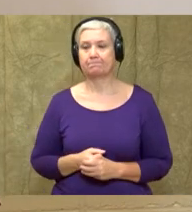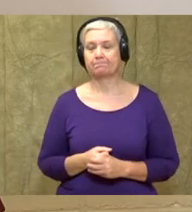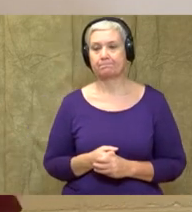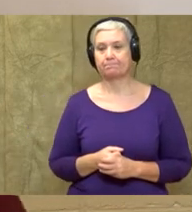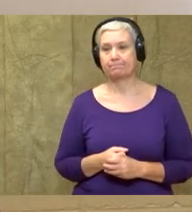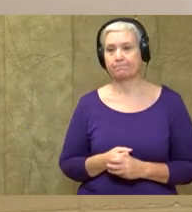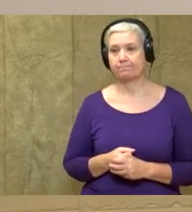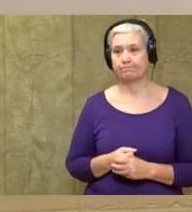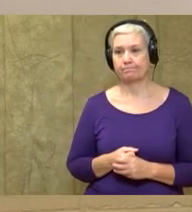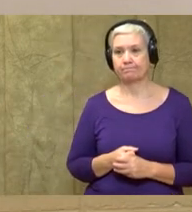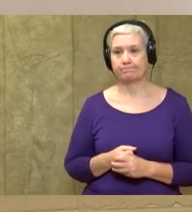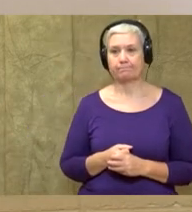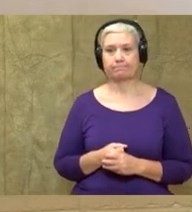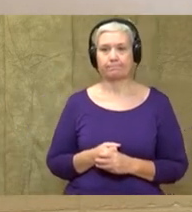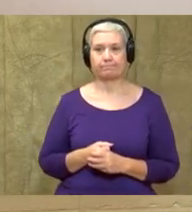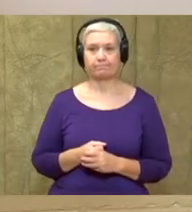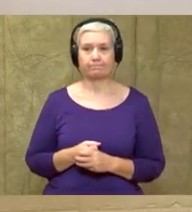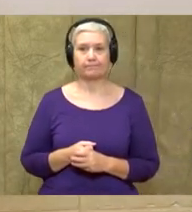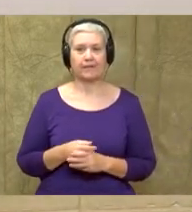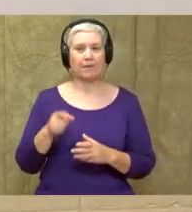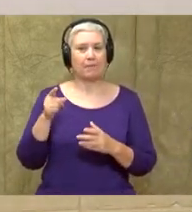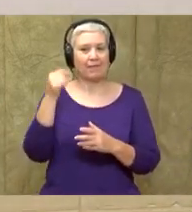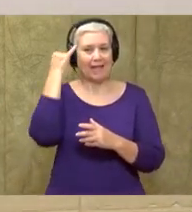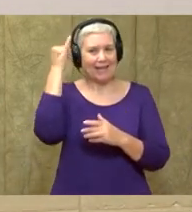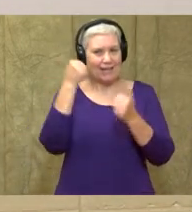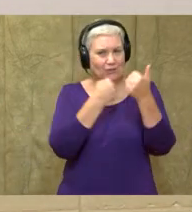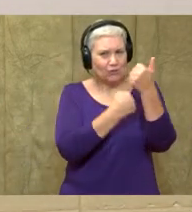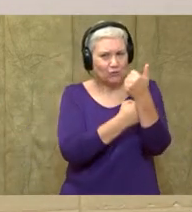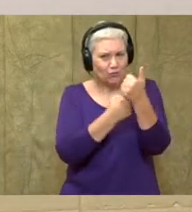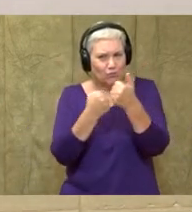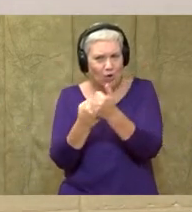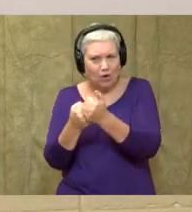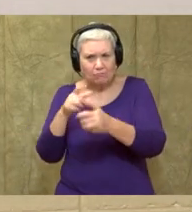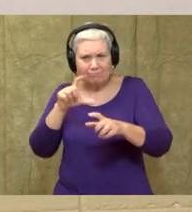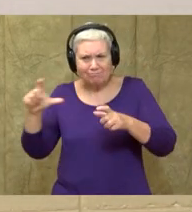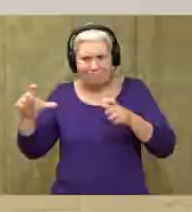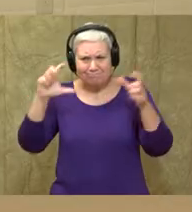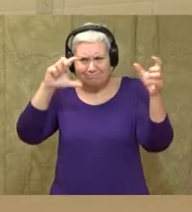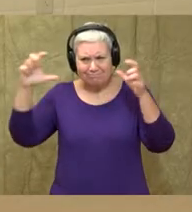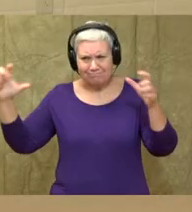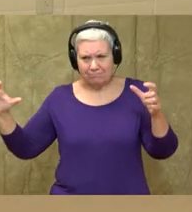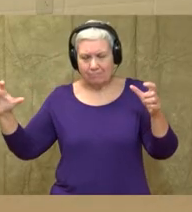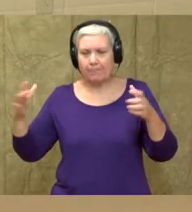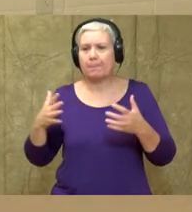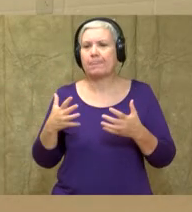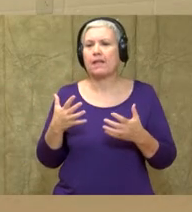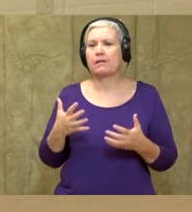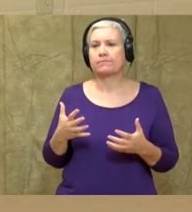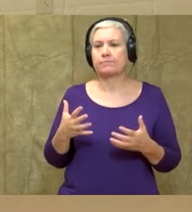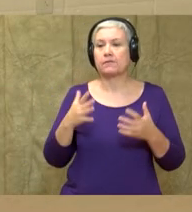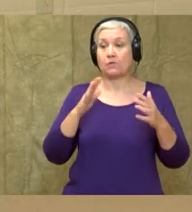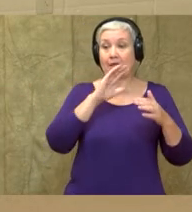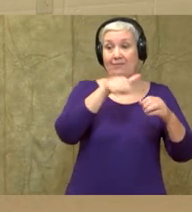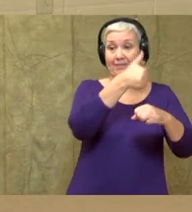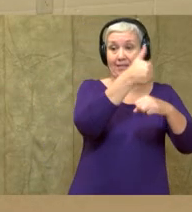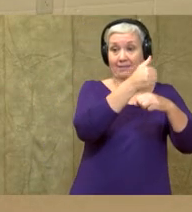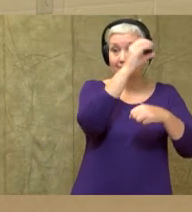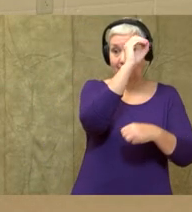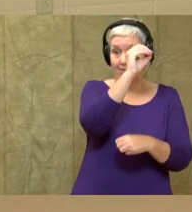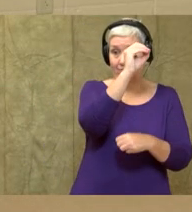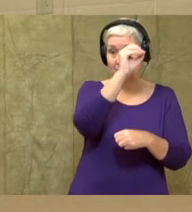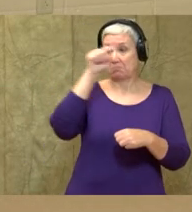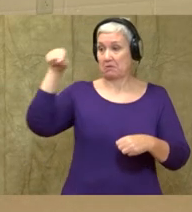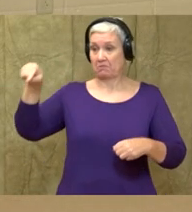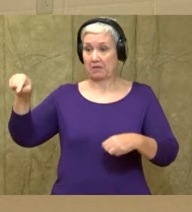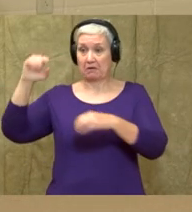But again, the idea is structure, and here I've got this equation set equal to 0, this